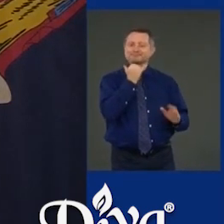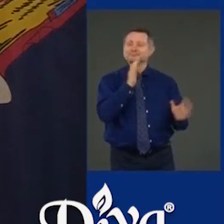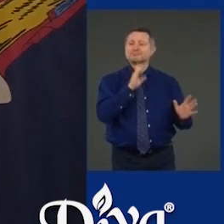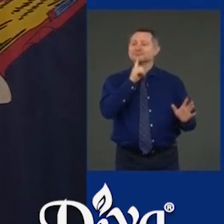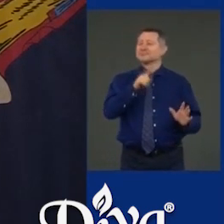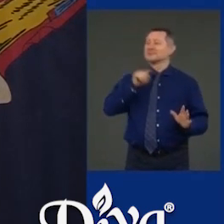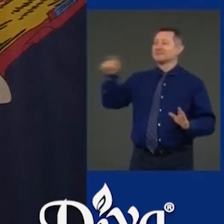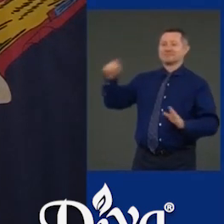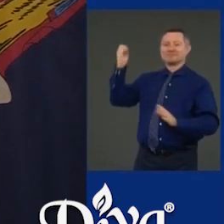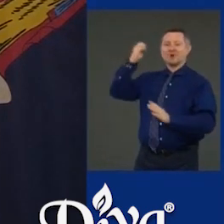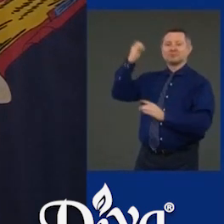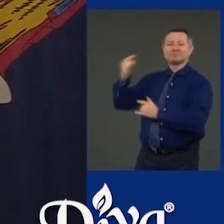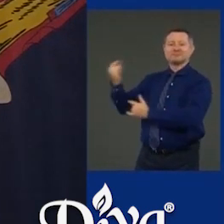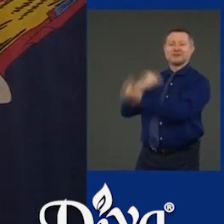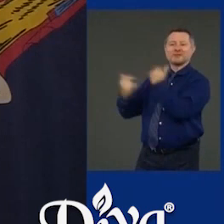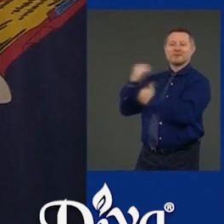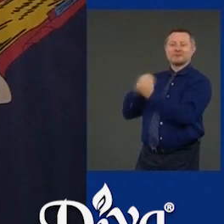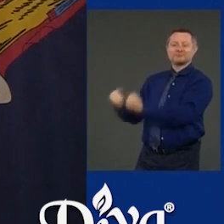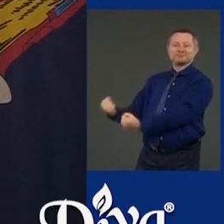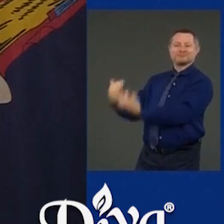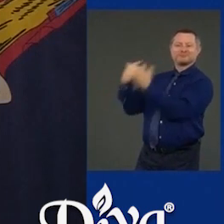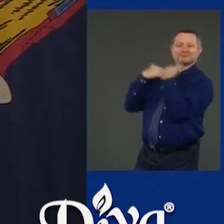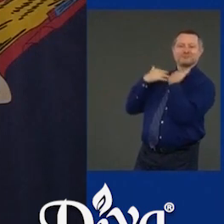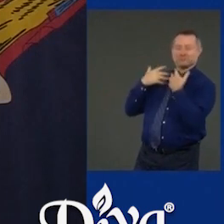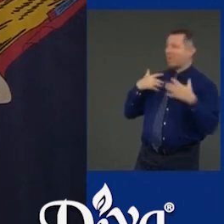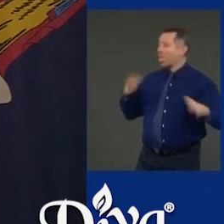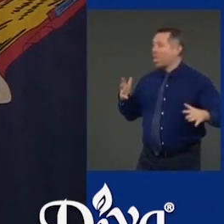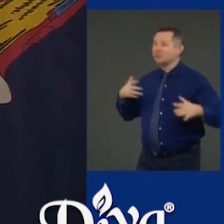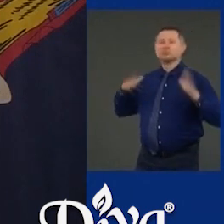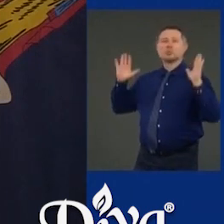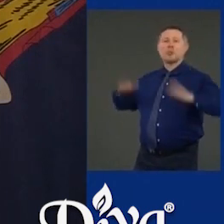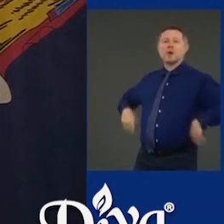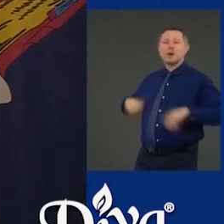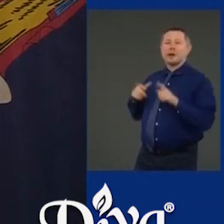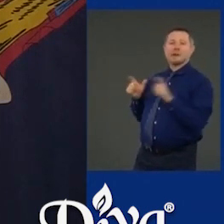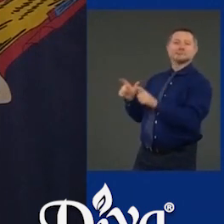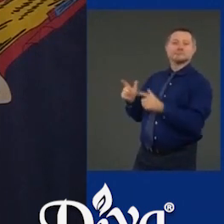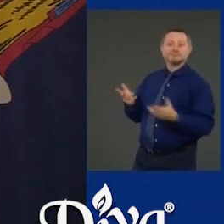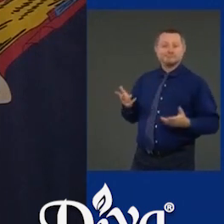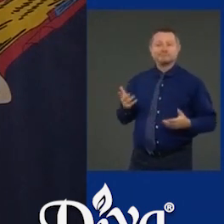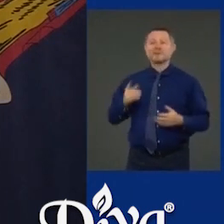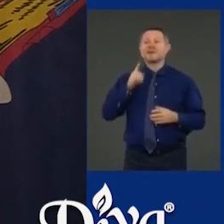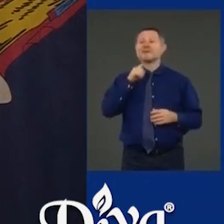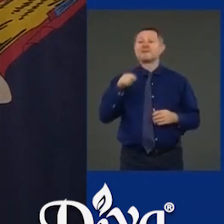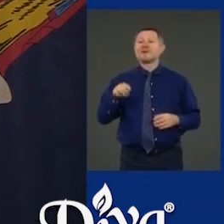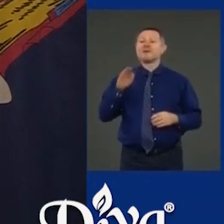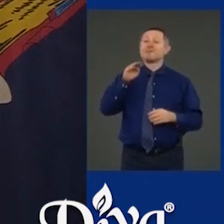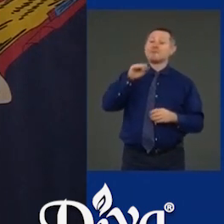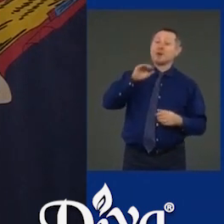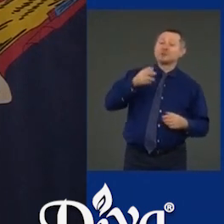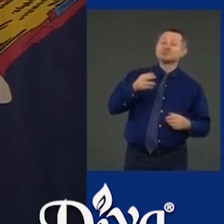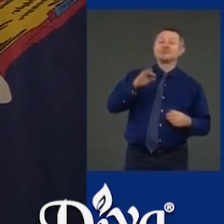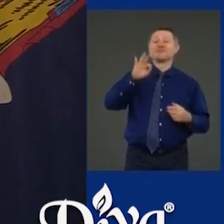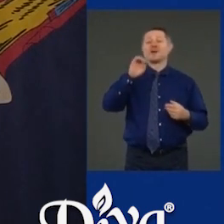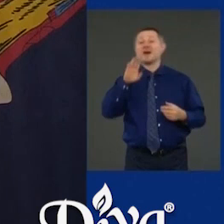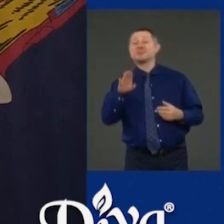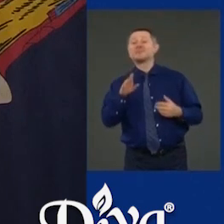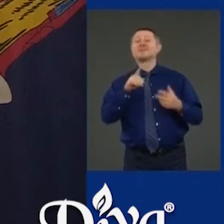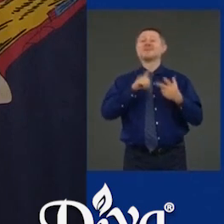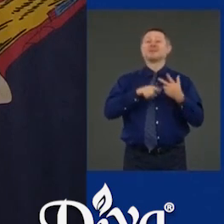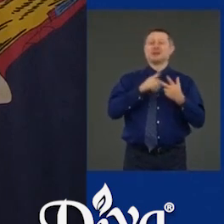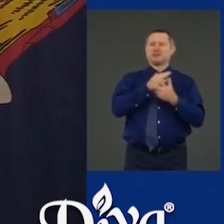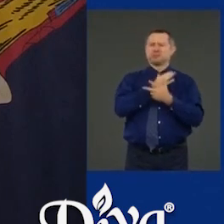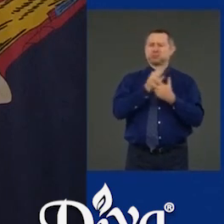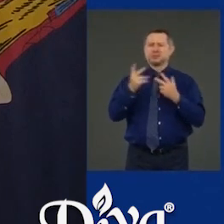Europe, and then it came here from Europe. January, February, March, 3 million Europeans came into